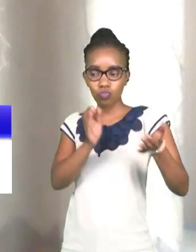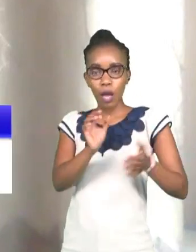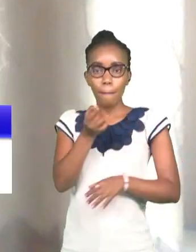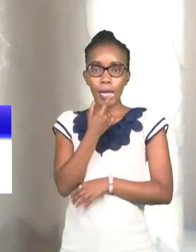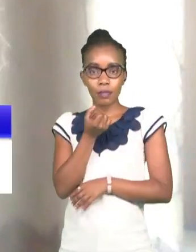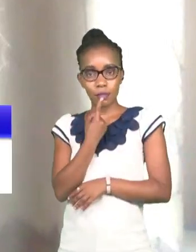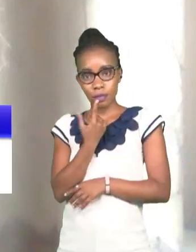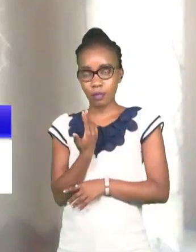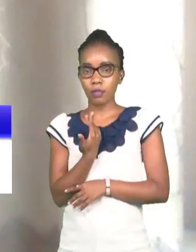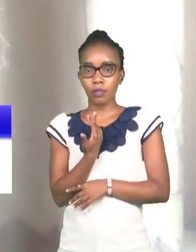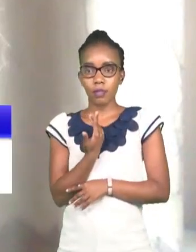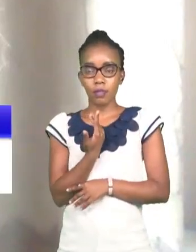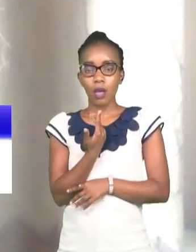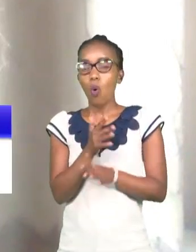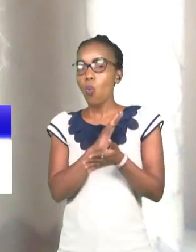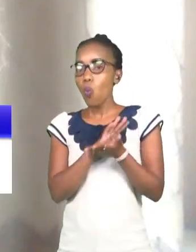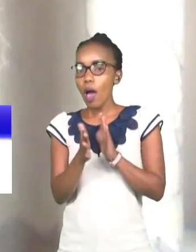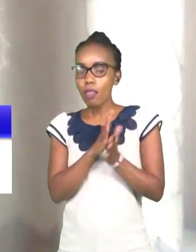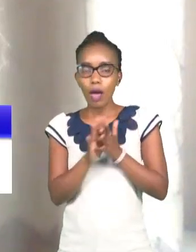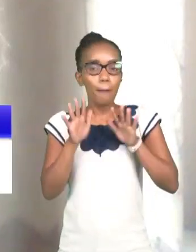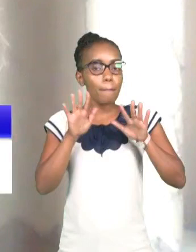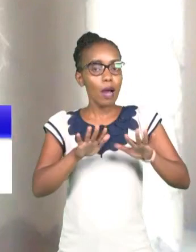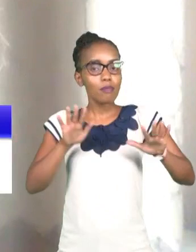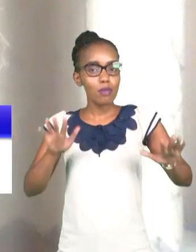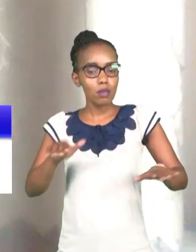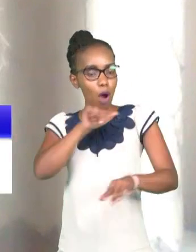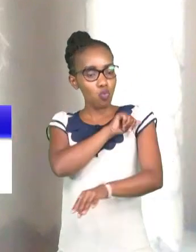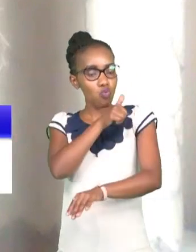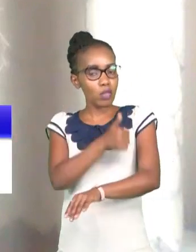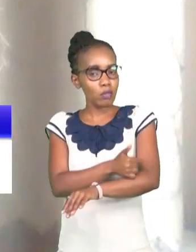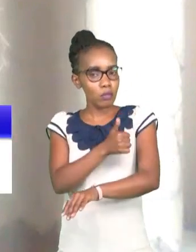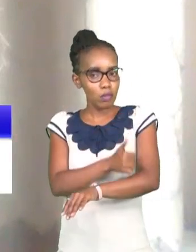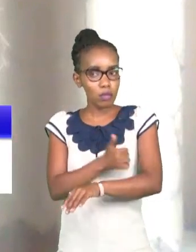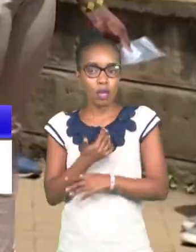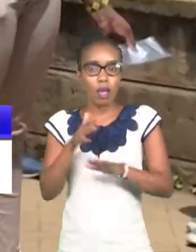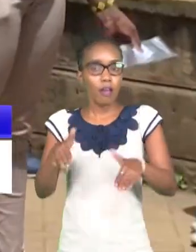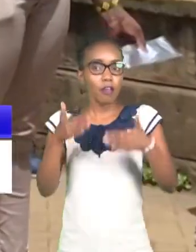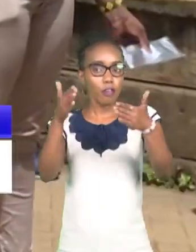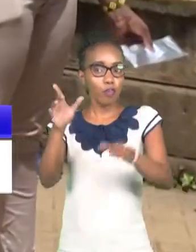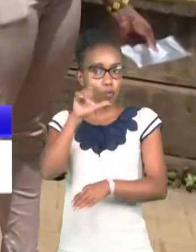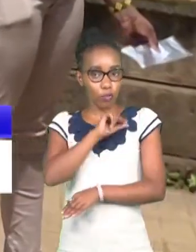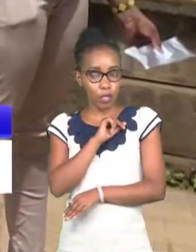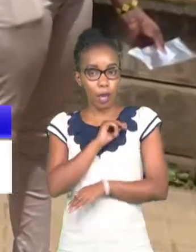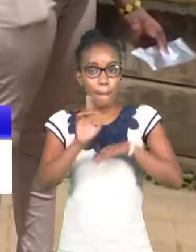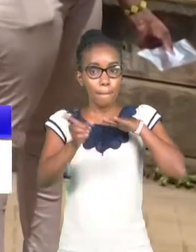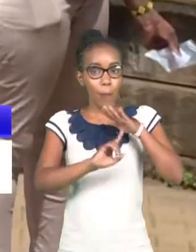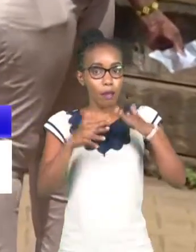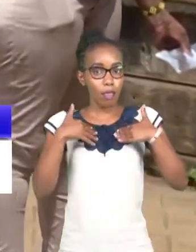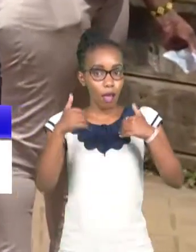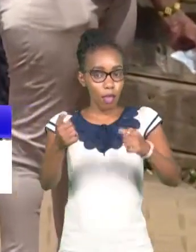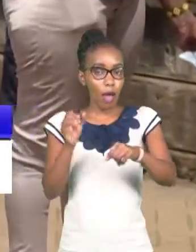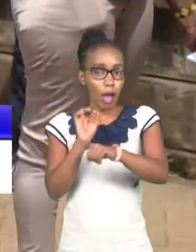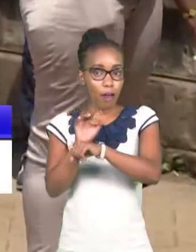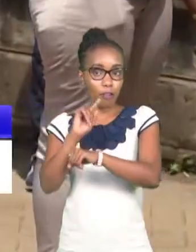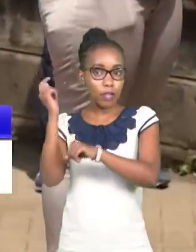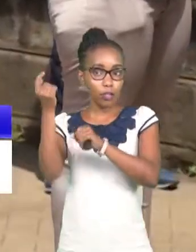a question of whether market authorization has actually been given. With the Ministry of Health advising